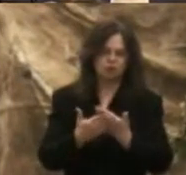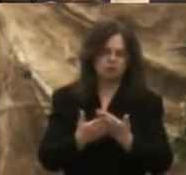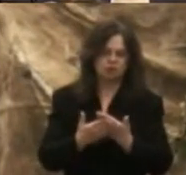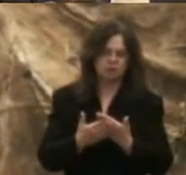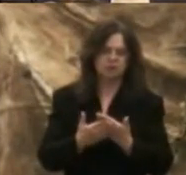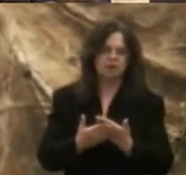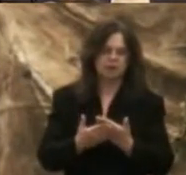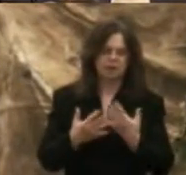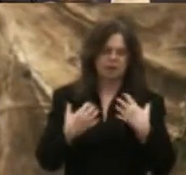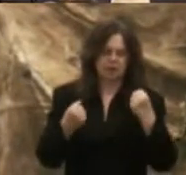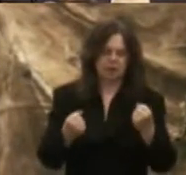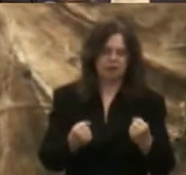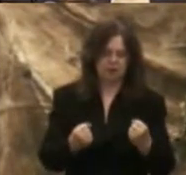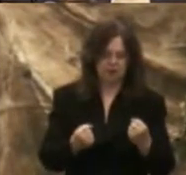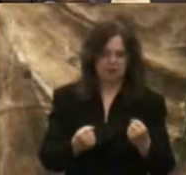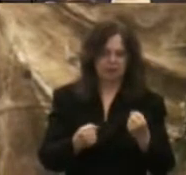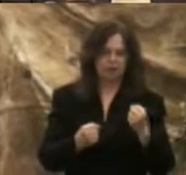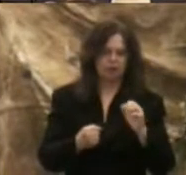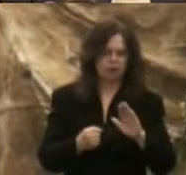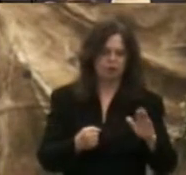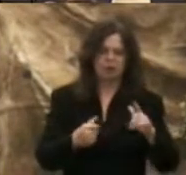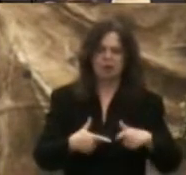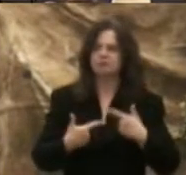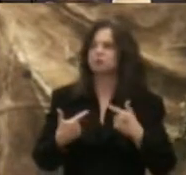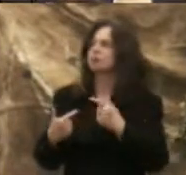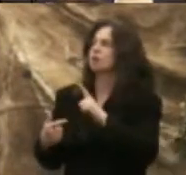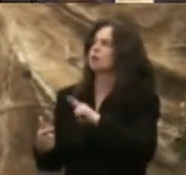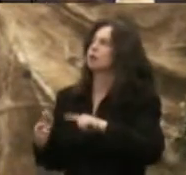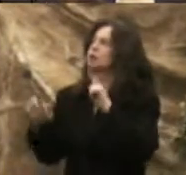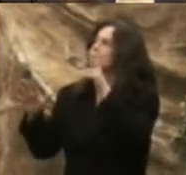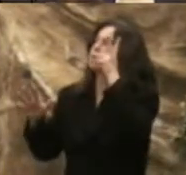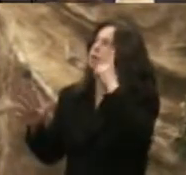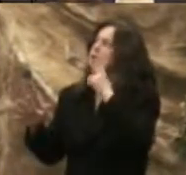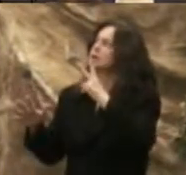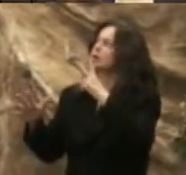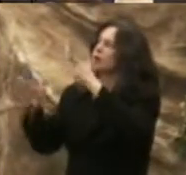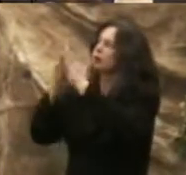healing presence in their lives. Lord, in your mercy.